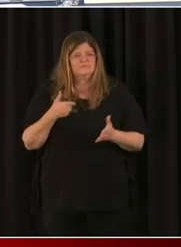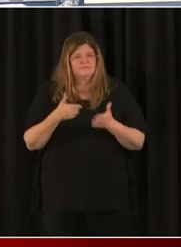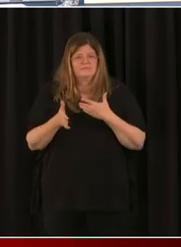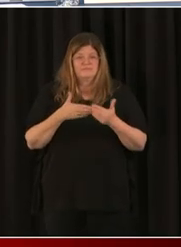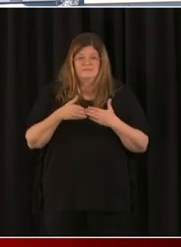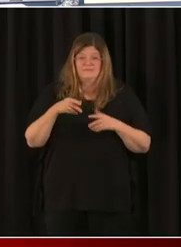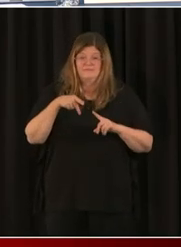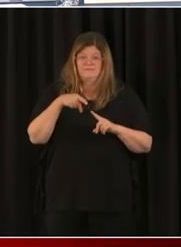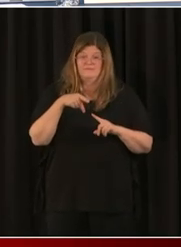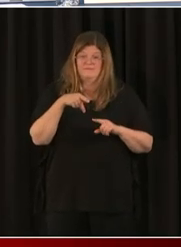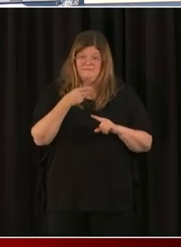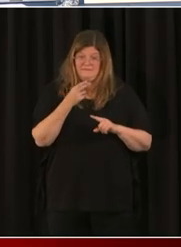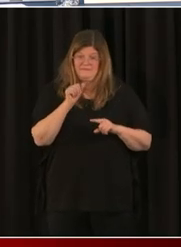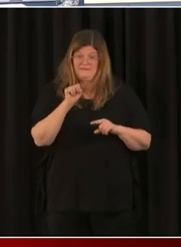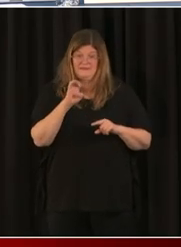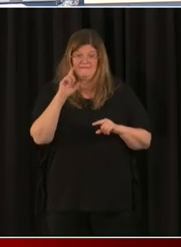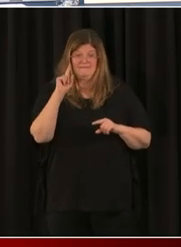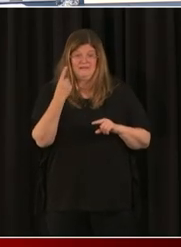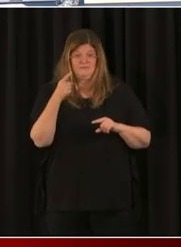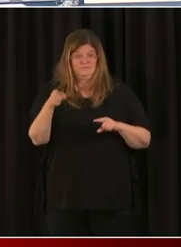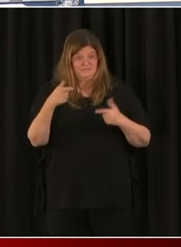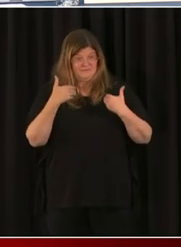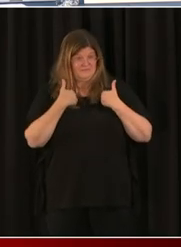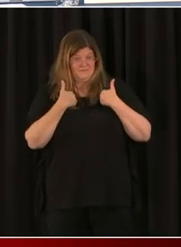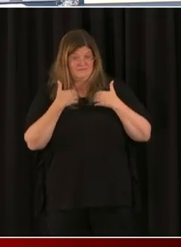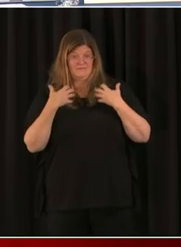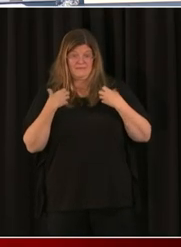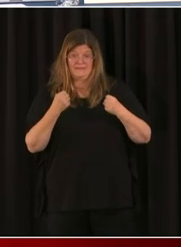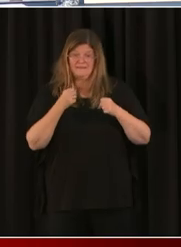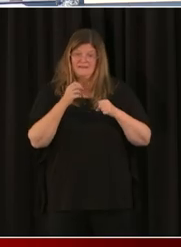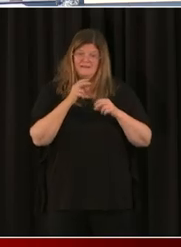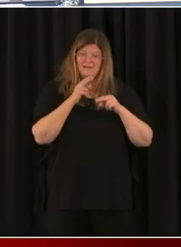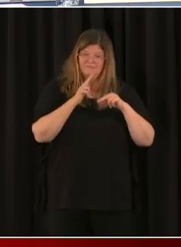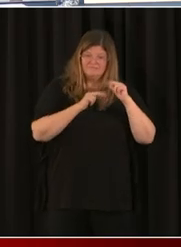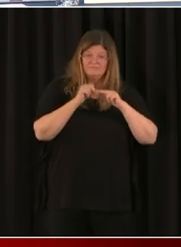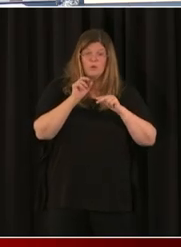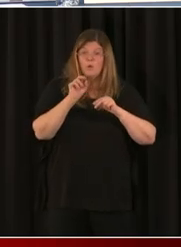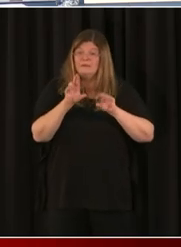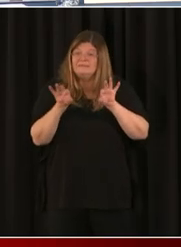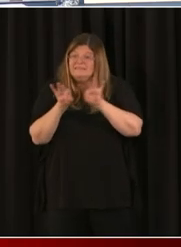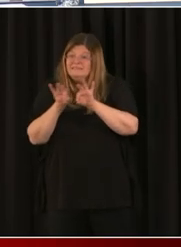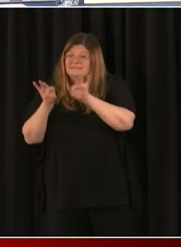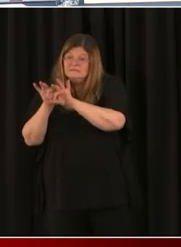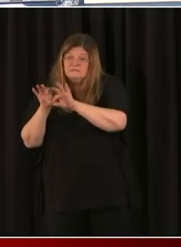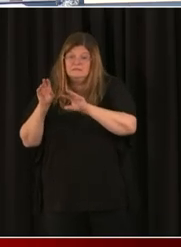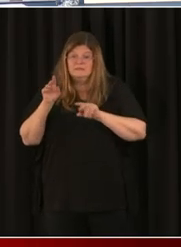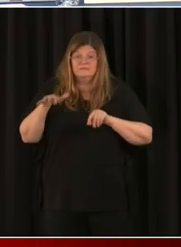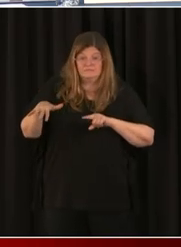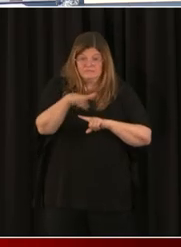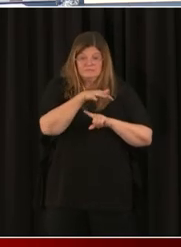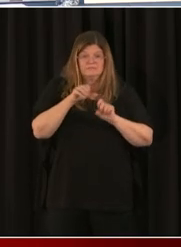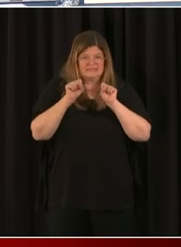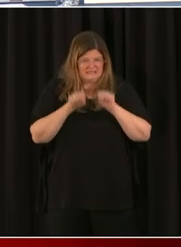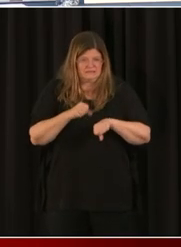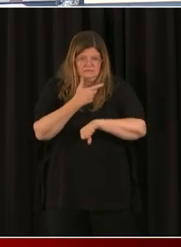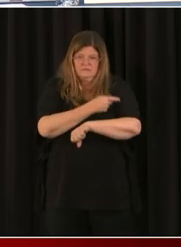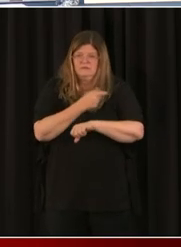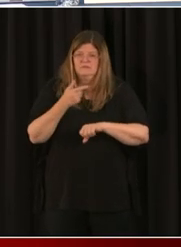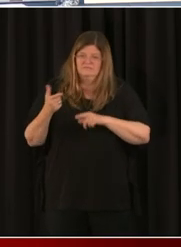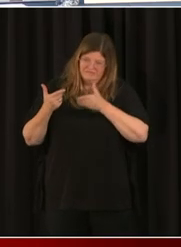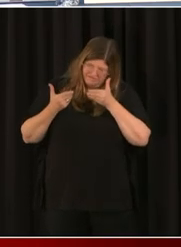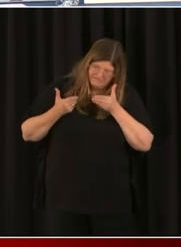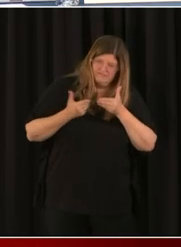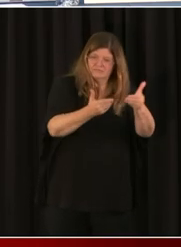phase 1A, if you have a healthcare facility where you have other essential workers who are around and can be vaccinated that day, you